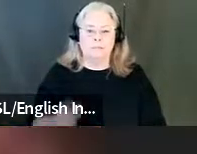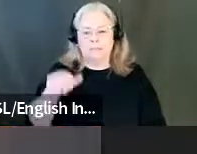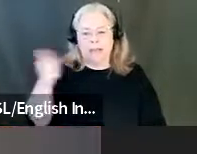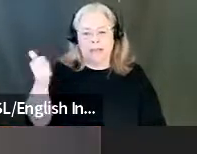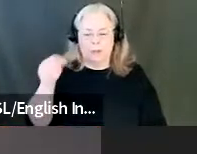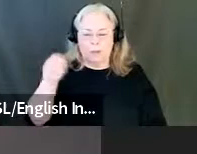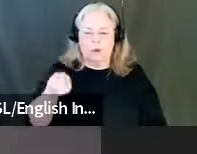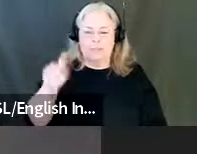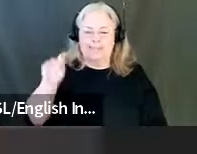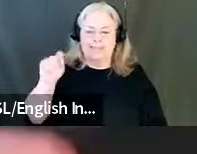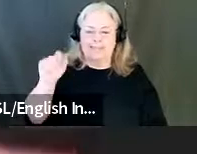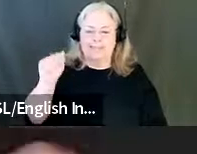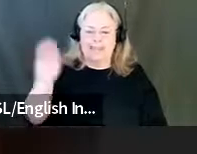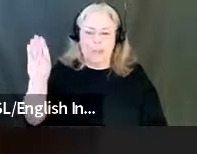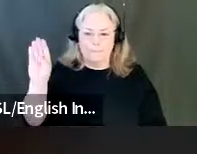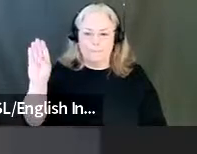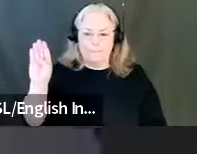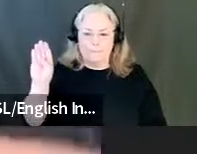tab.